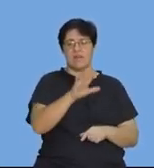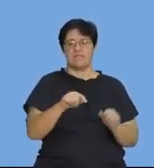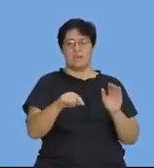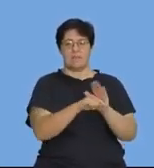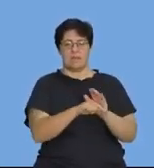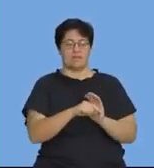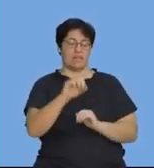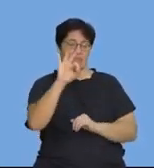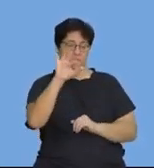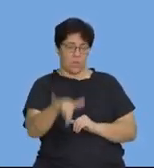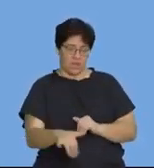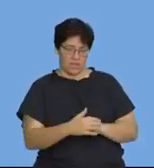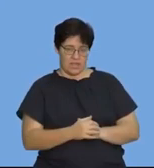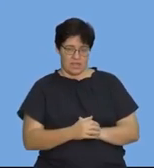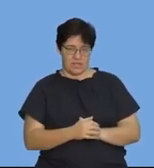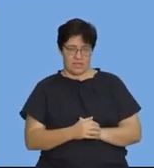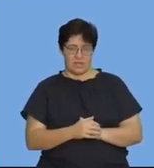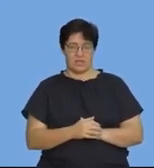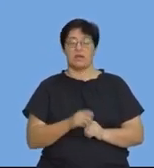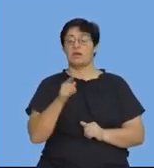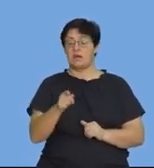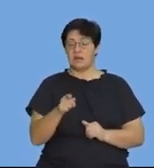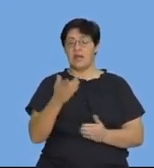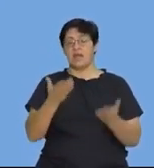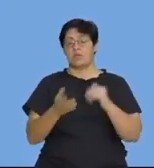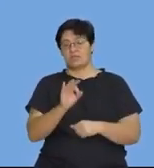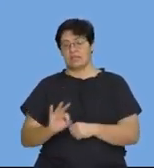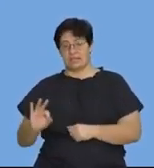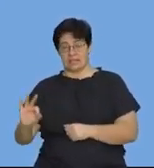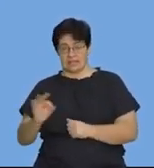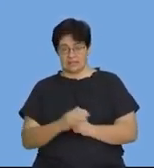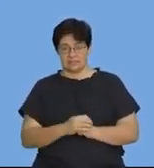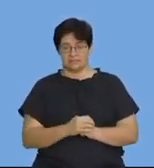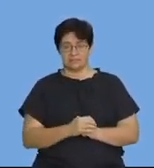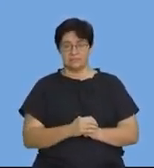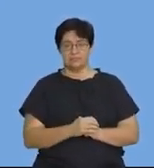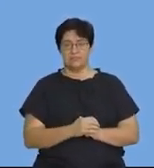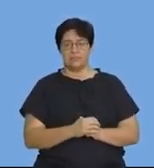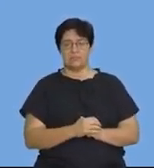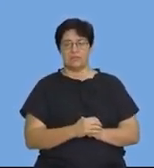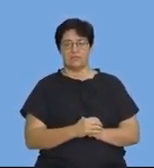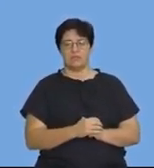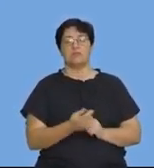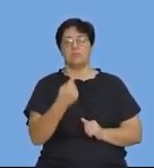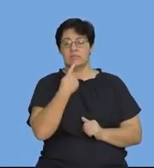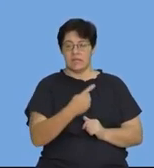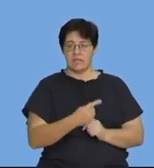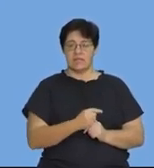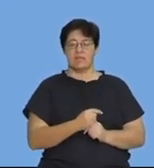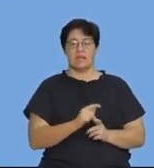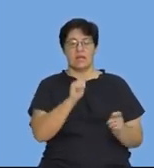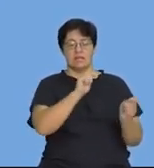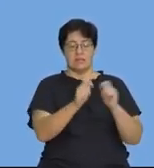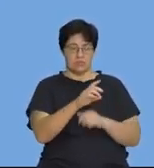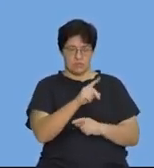3y. And we call this equation number 3. And then I will say substitute